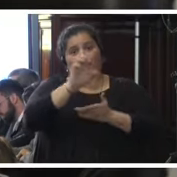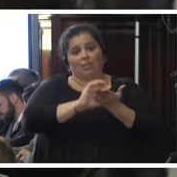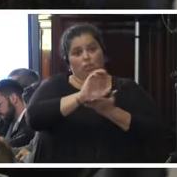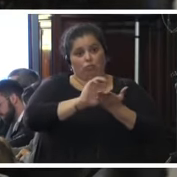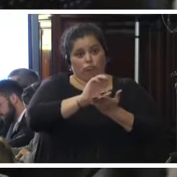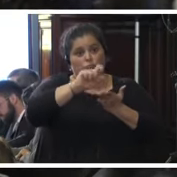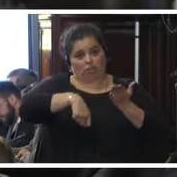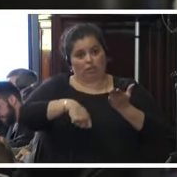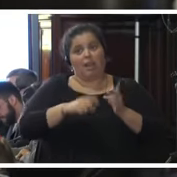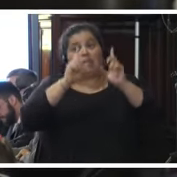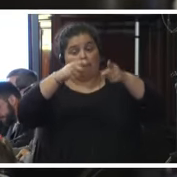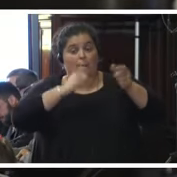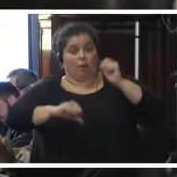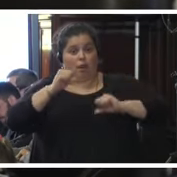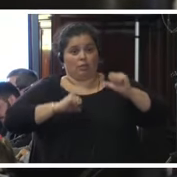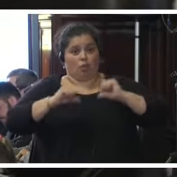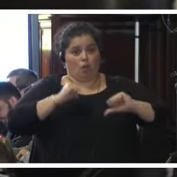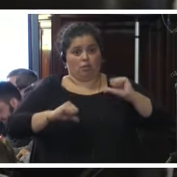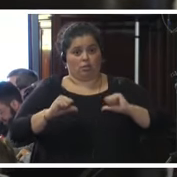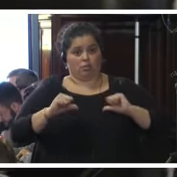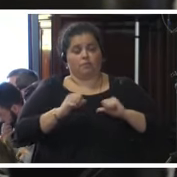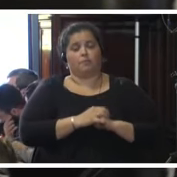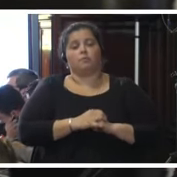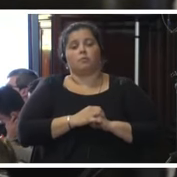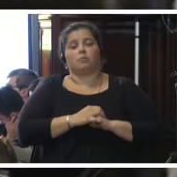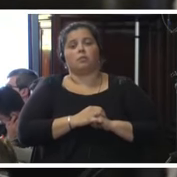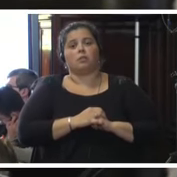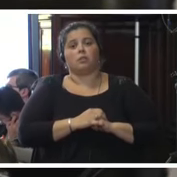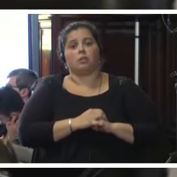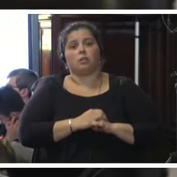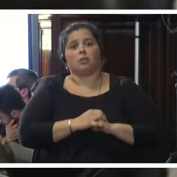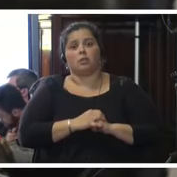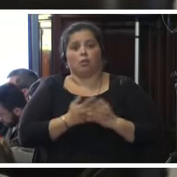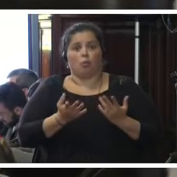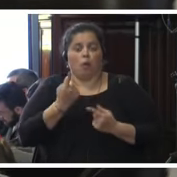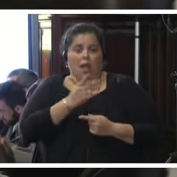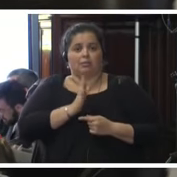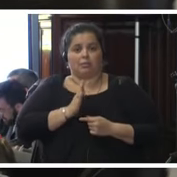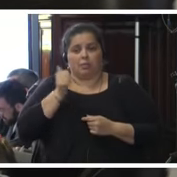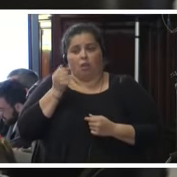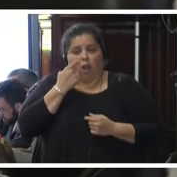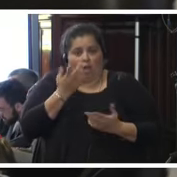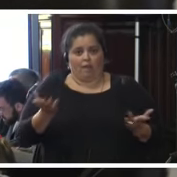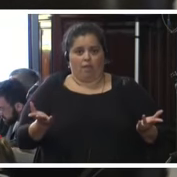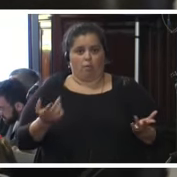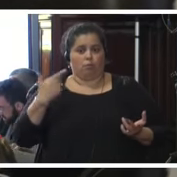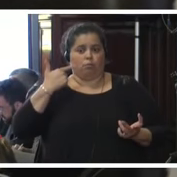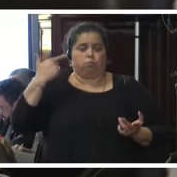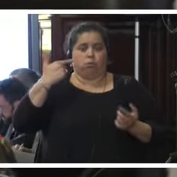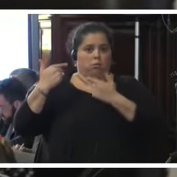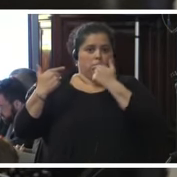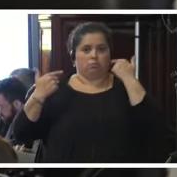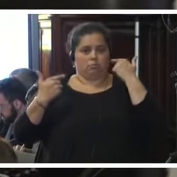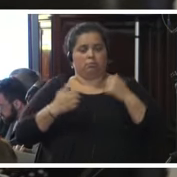well, like the lady we saw on the building, for the injuries she suffered by being shot, and so